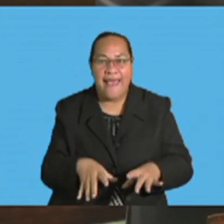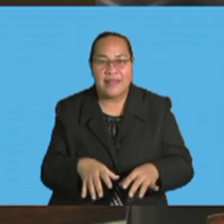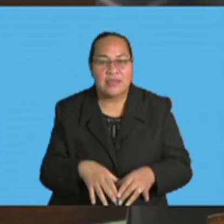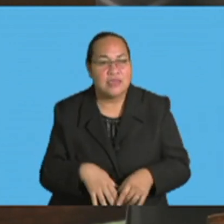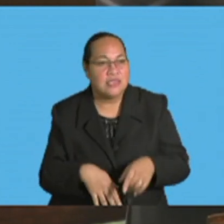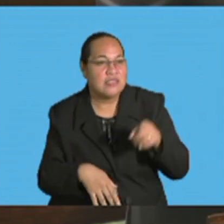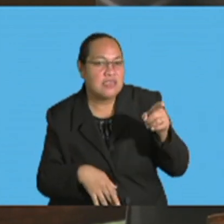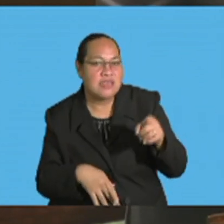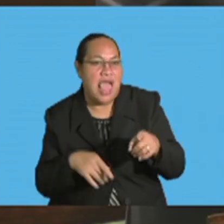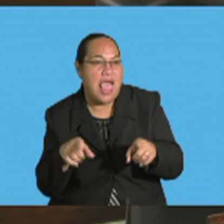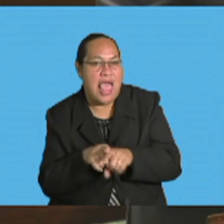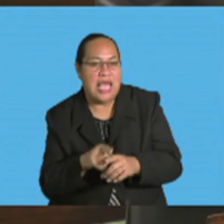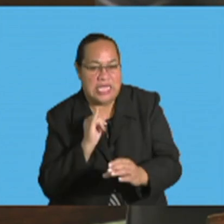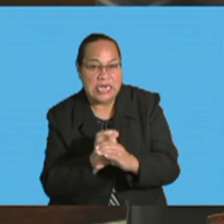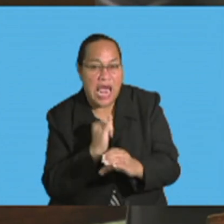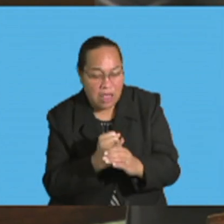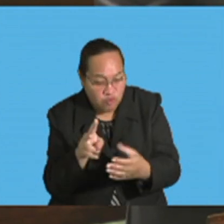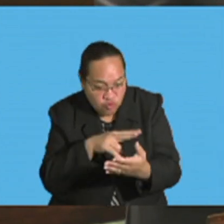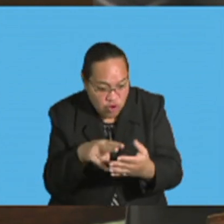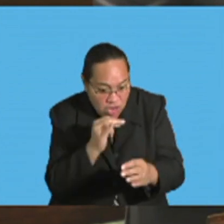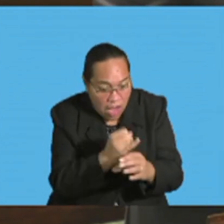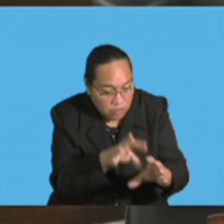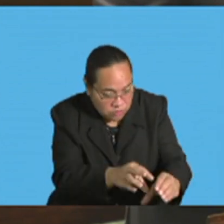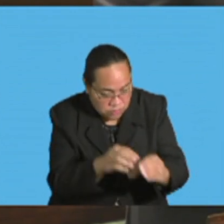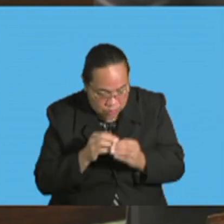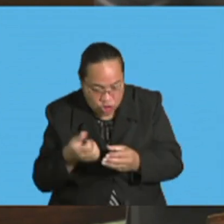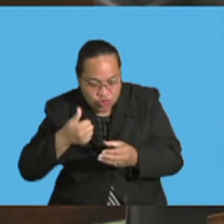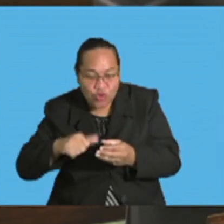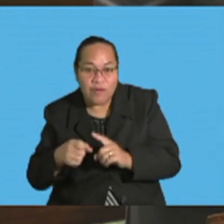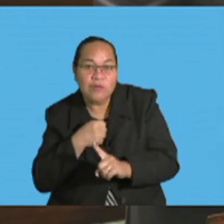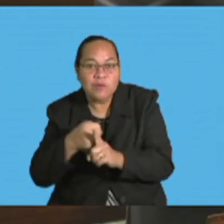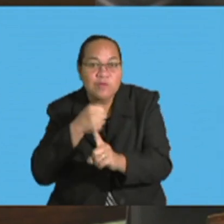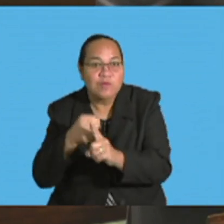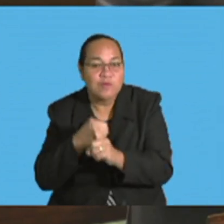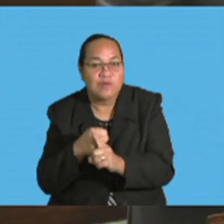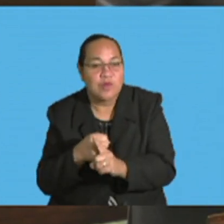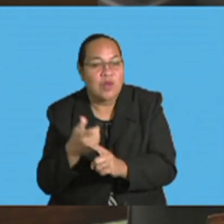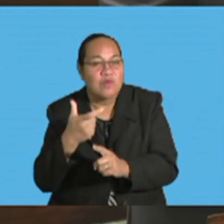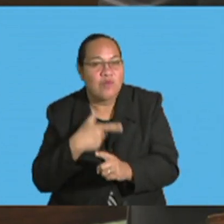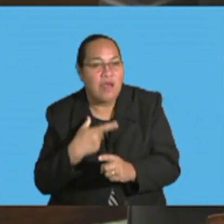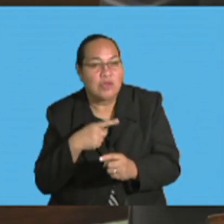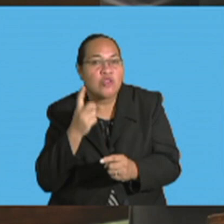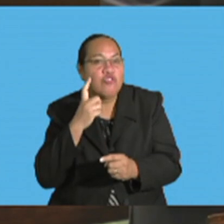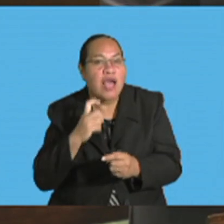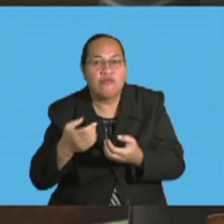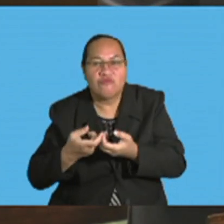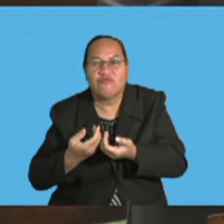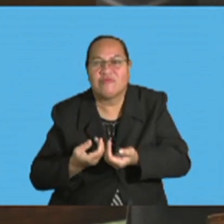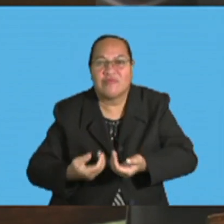a ghastly crime and used it as an ammunition in his campaign to drive his divisive us versus